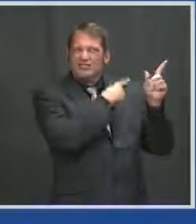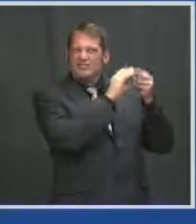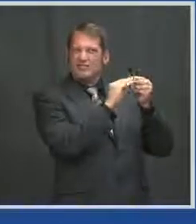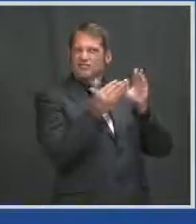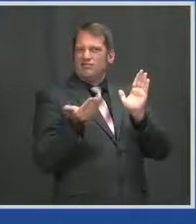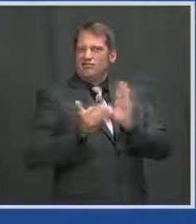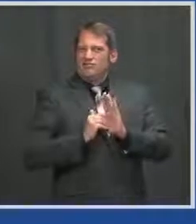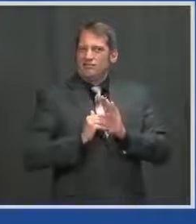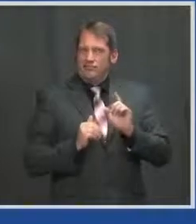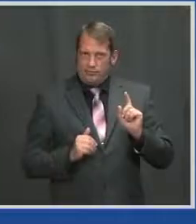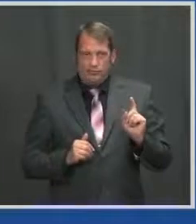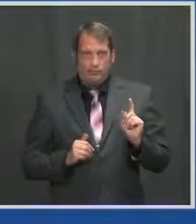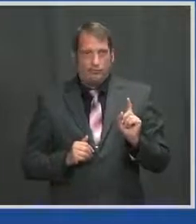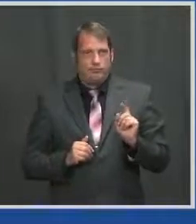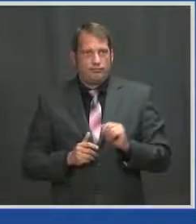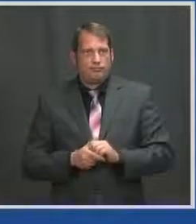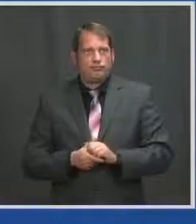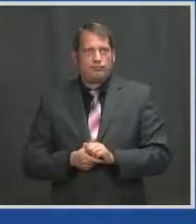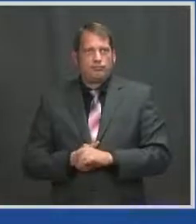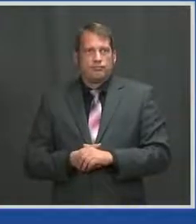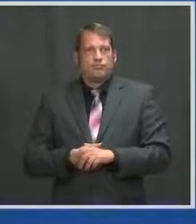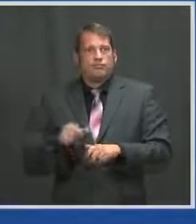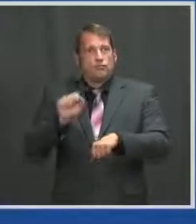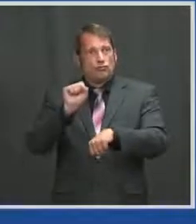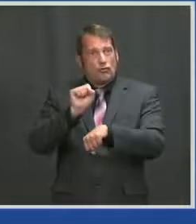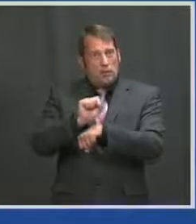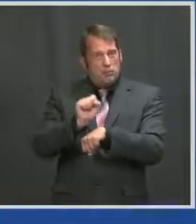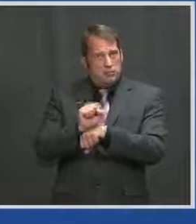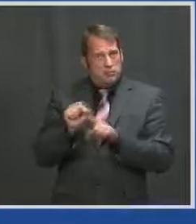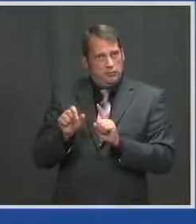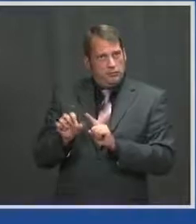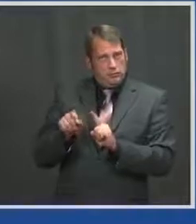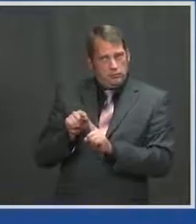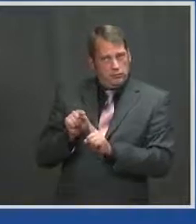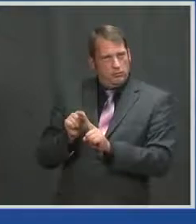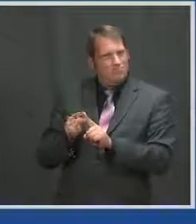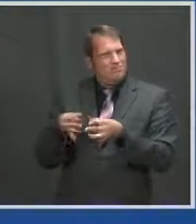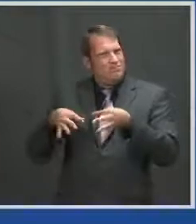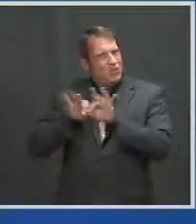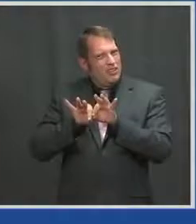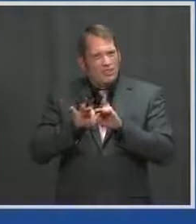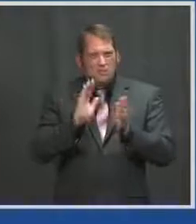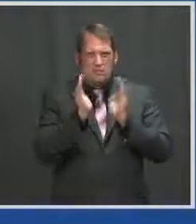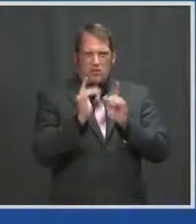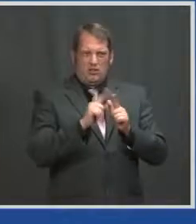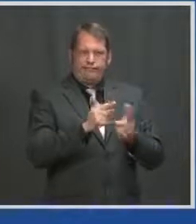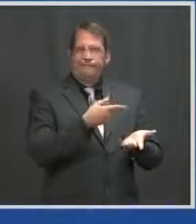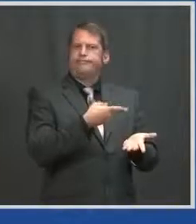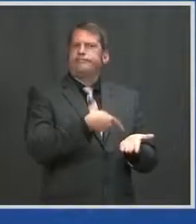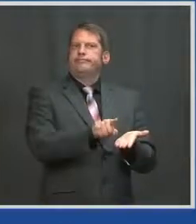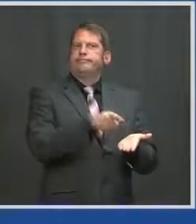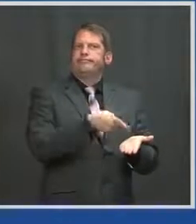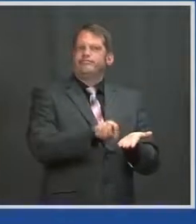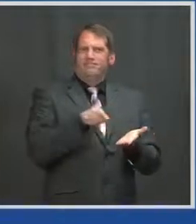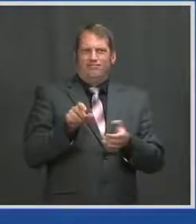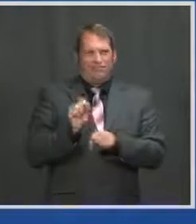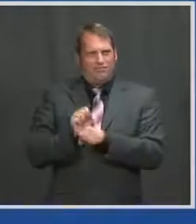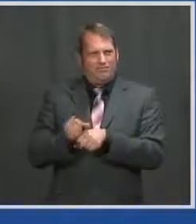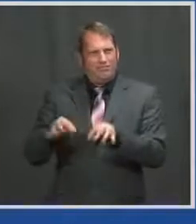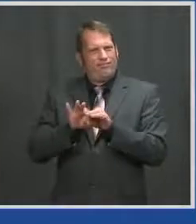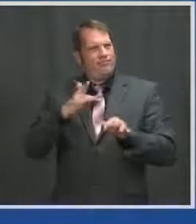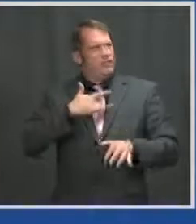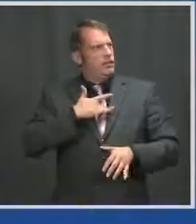A job is a lot more than a paycheck, he'd say, Joey. It's about your respect, your dignity, your place in the